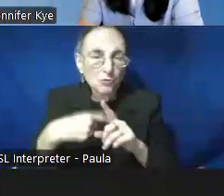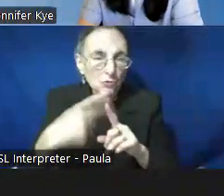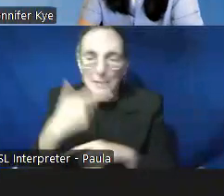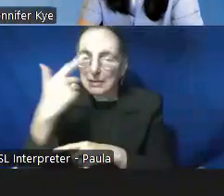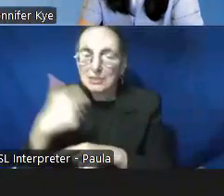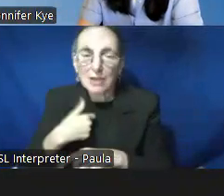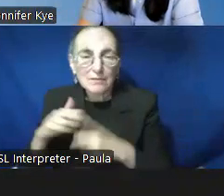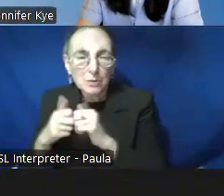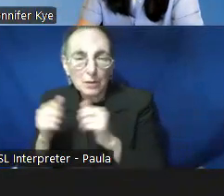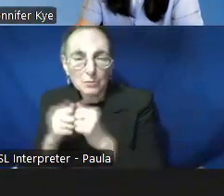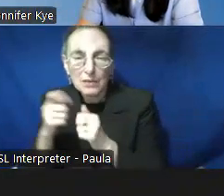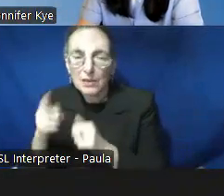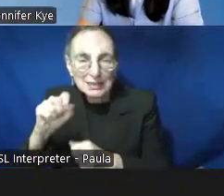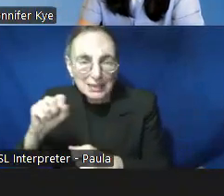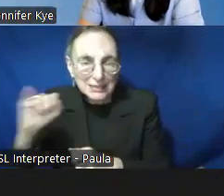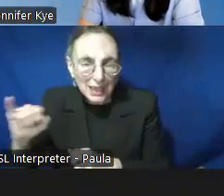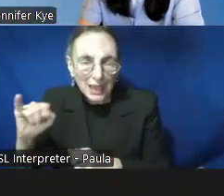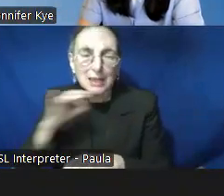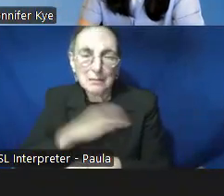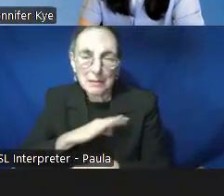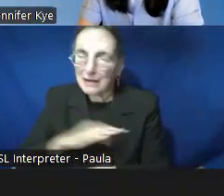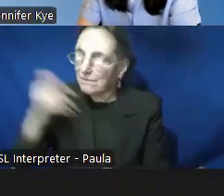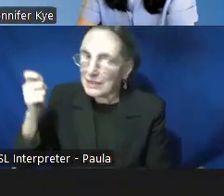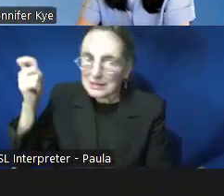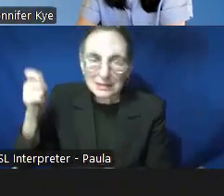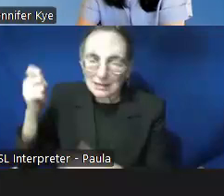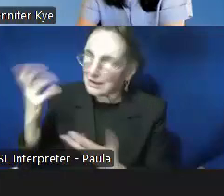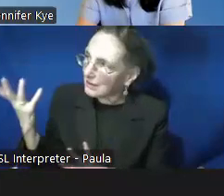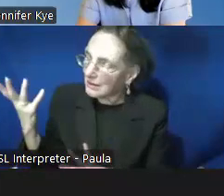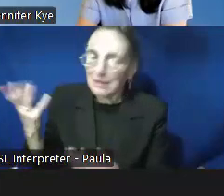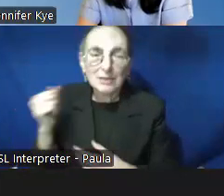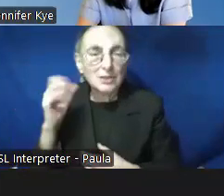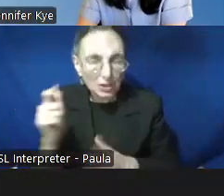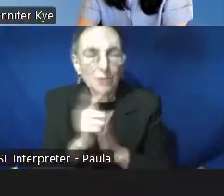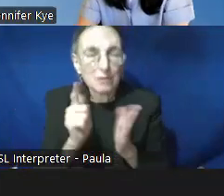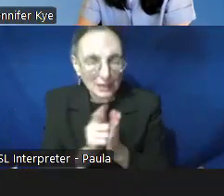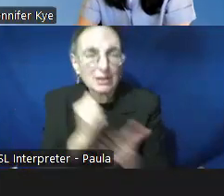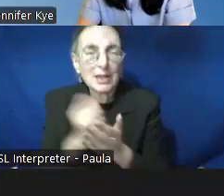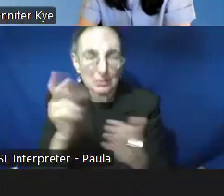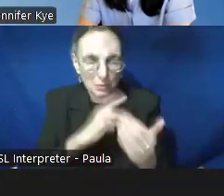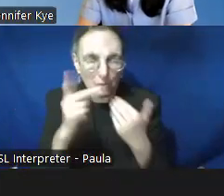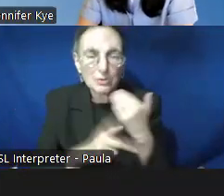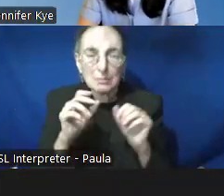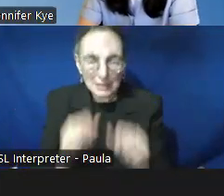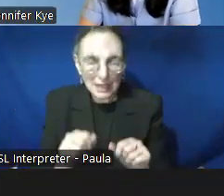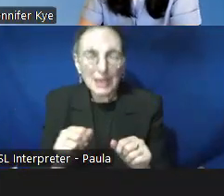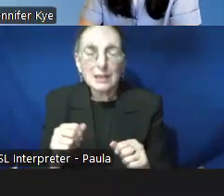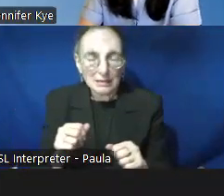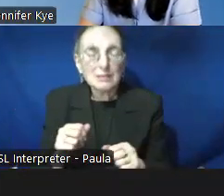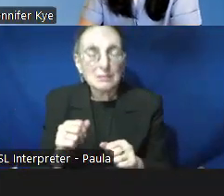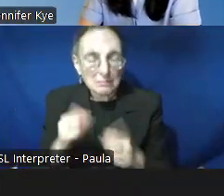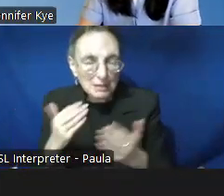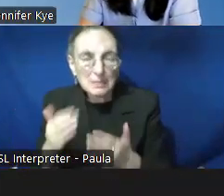problems with her SSI benefits. And in that case, the legal aid program can usually help with the public benefits